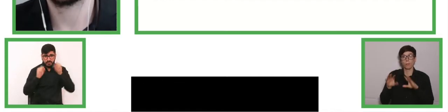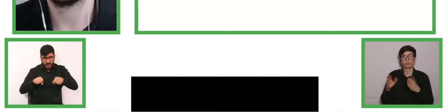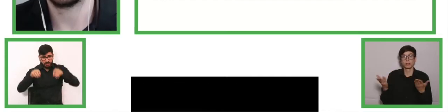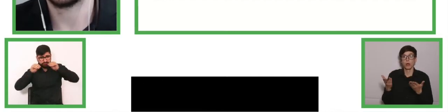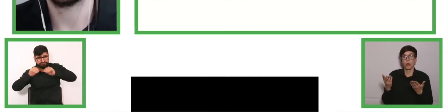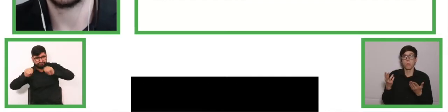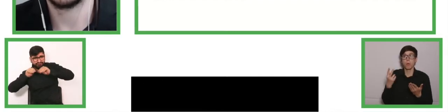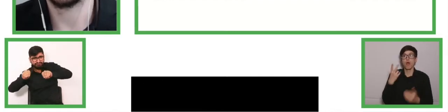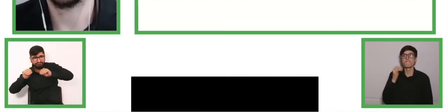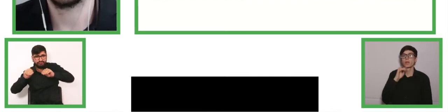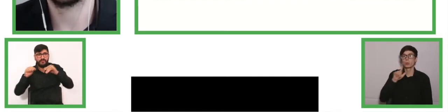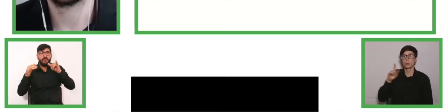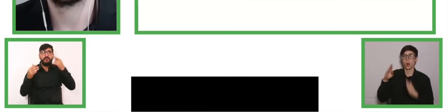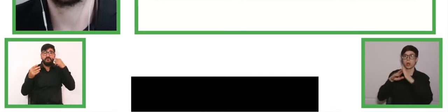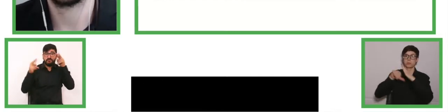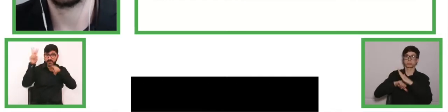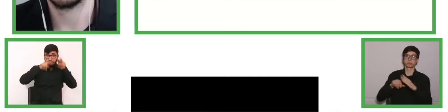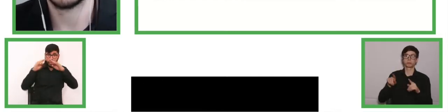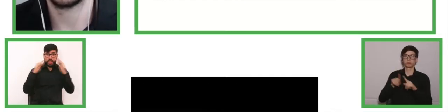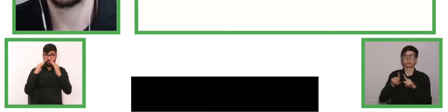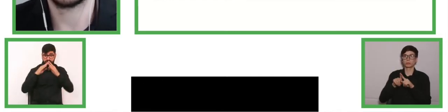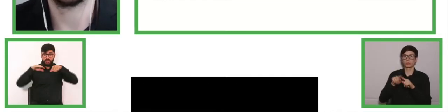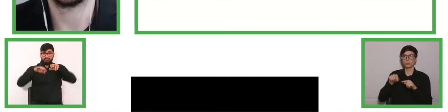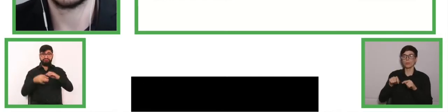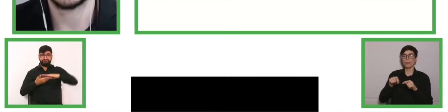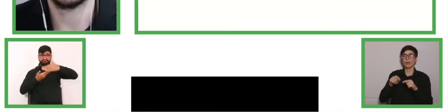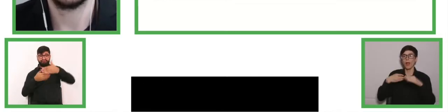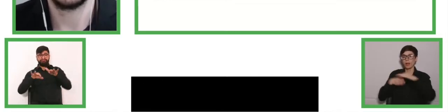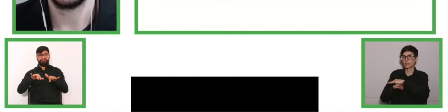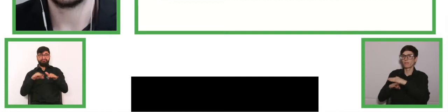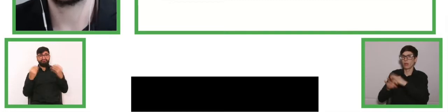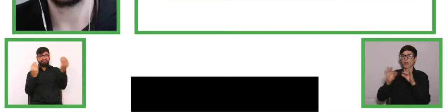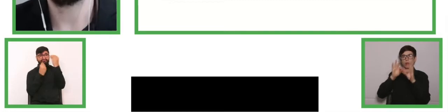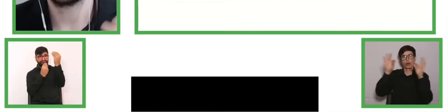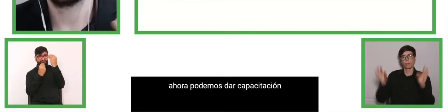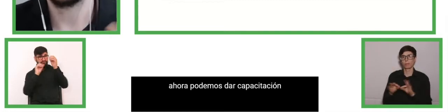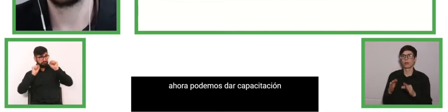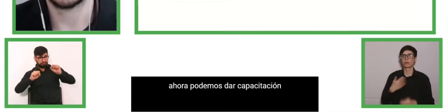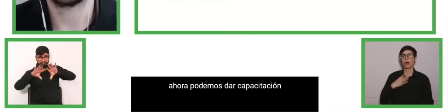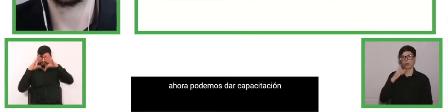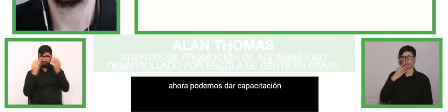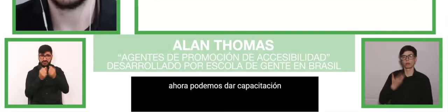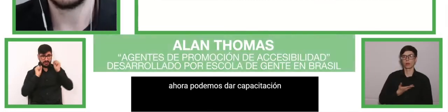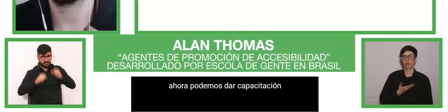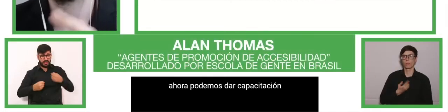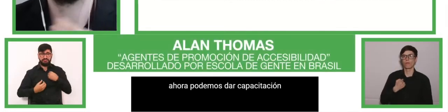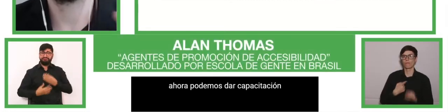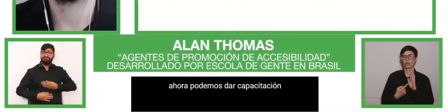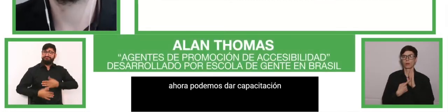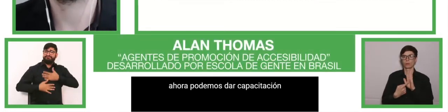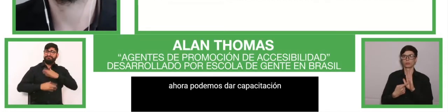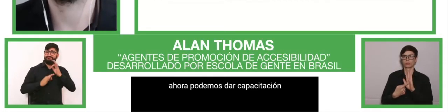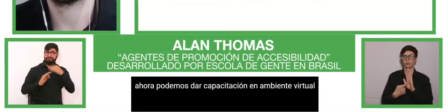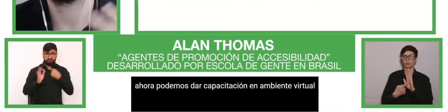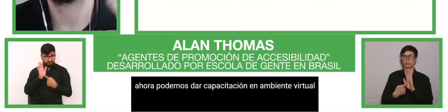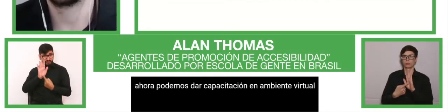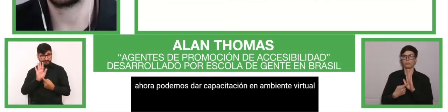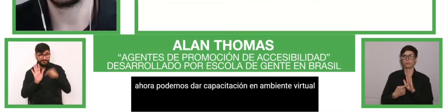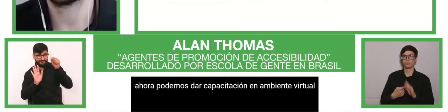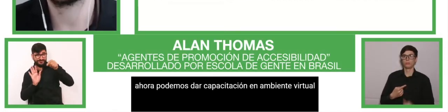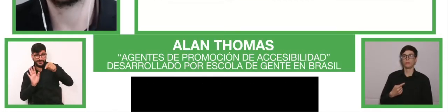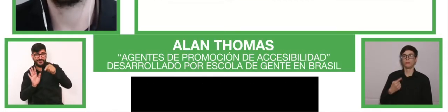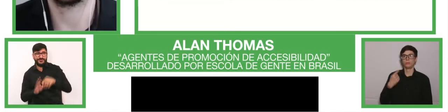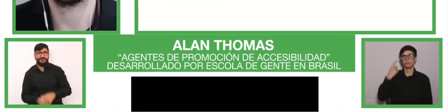accessibility we had, which will be shown in the slide, has not been affected. Our virtual methodology has